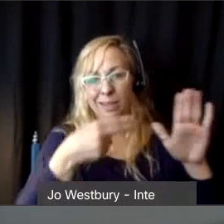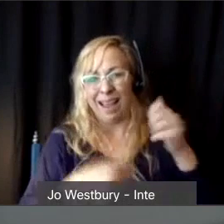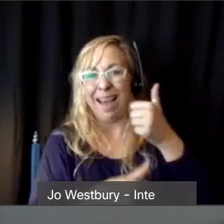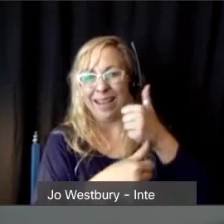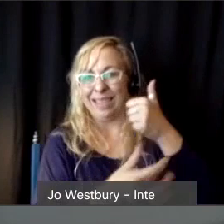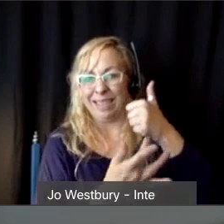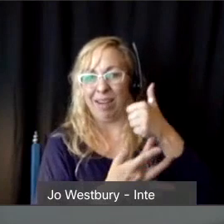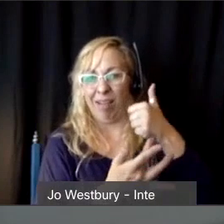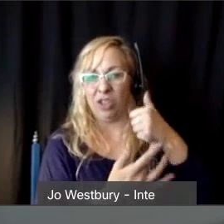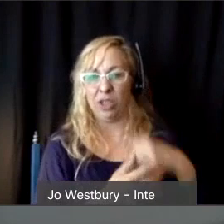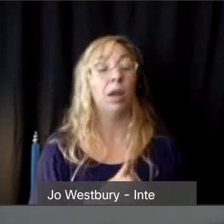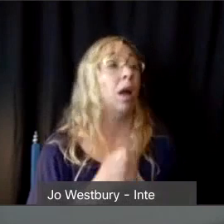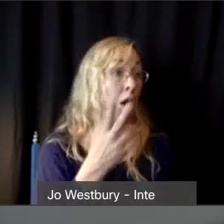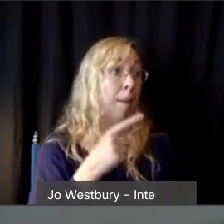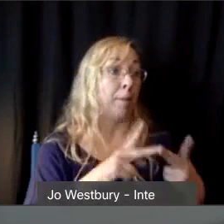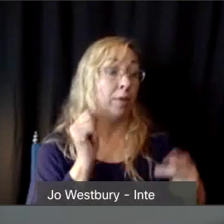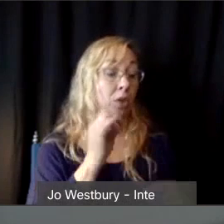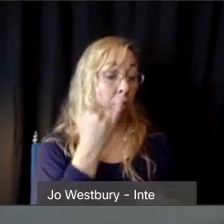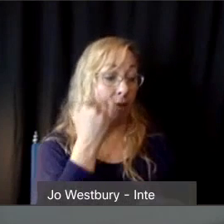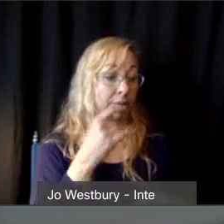So if the tablet were used to